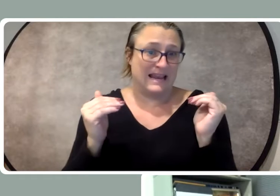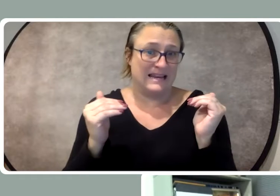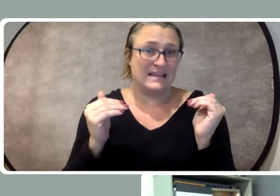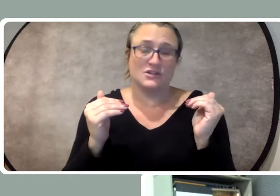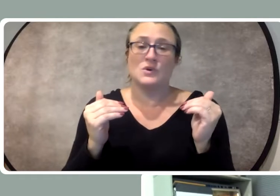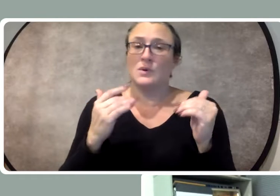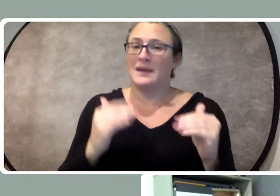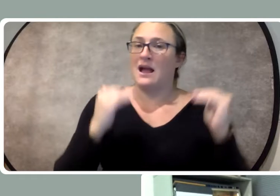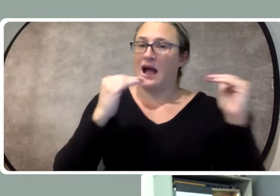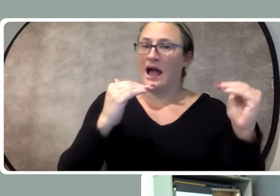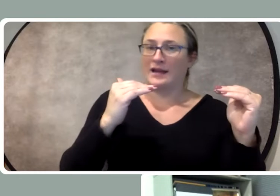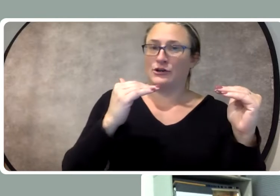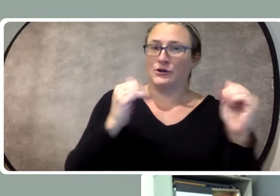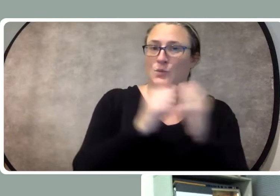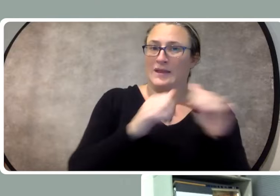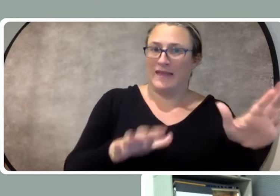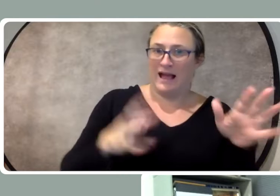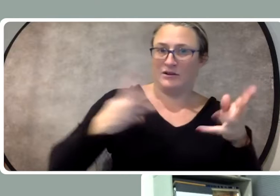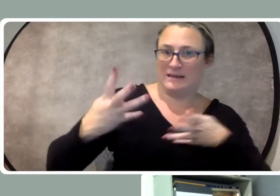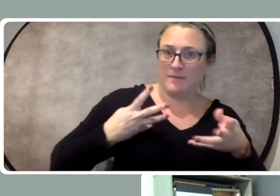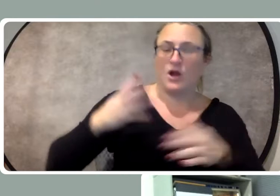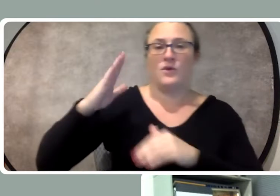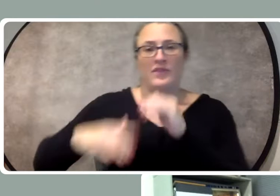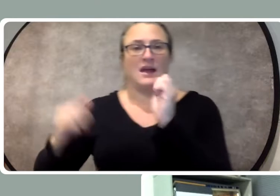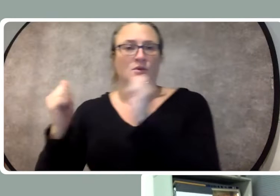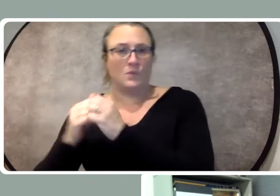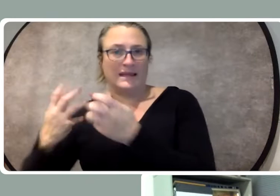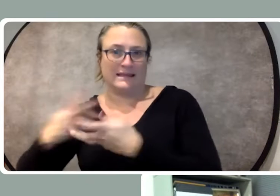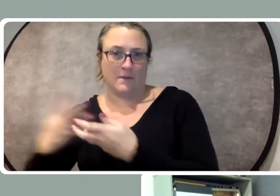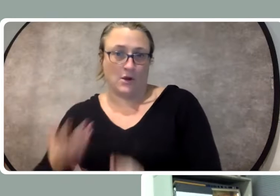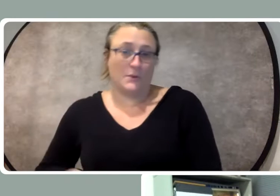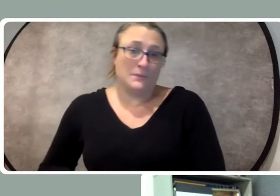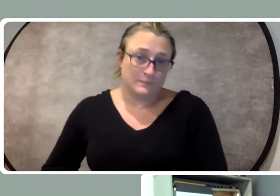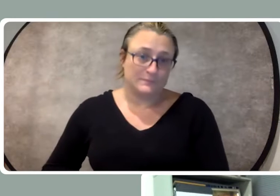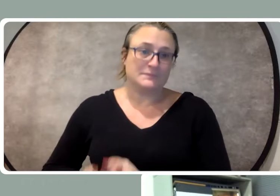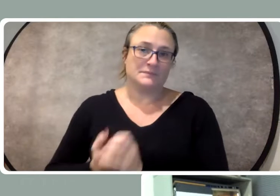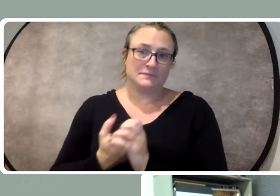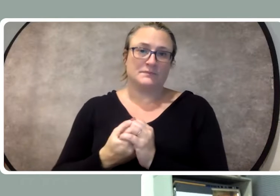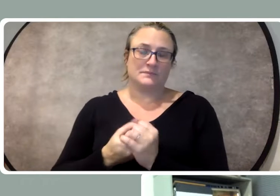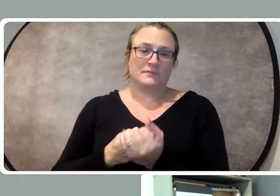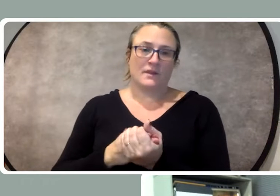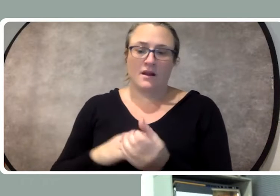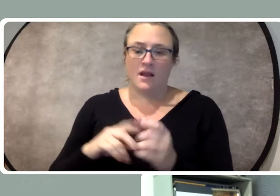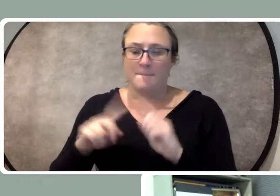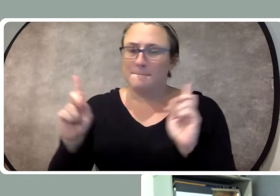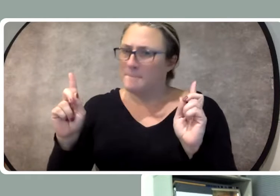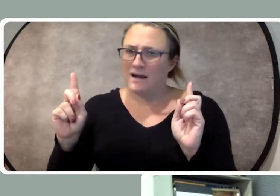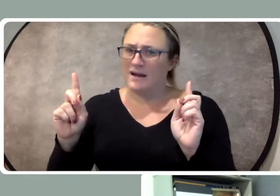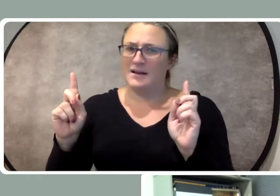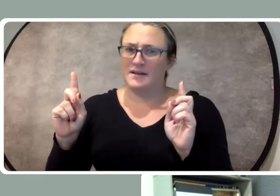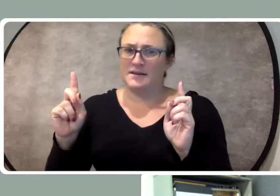higher than patients who are able to, get the recommended chemotherapy. But that is not to say